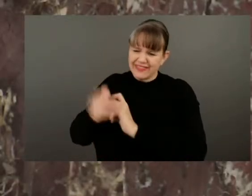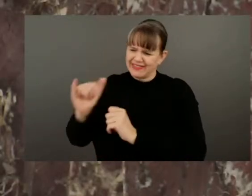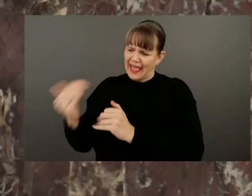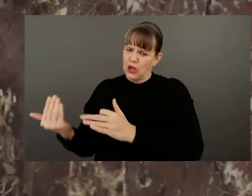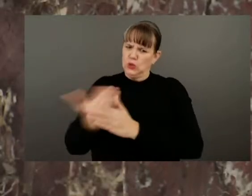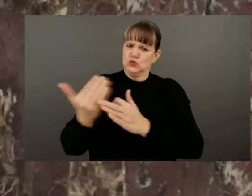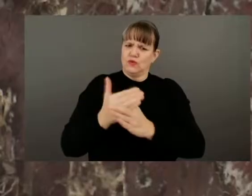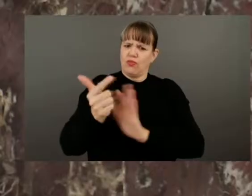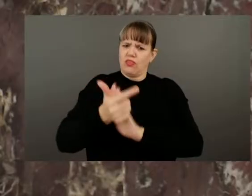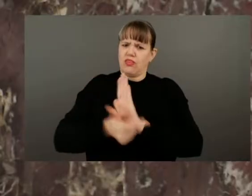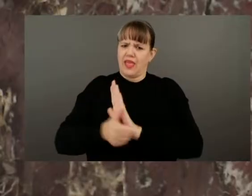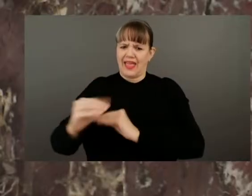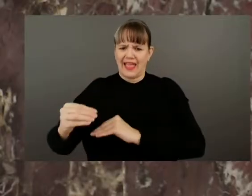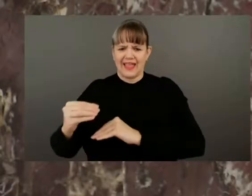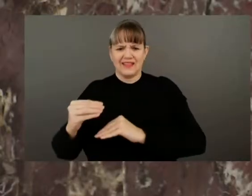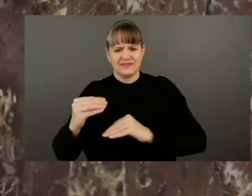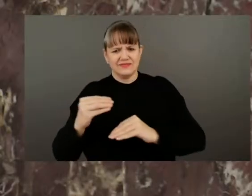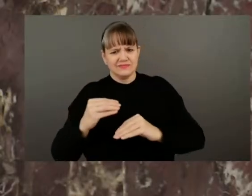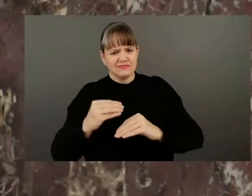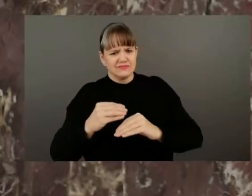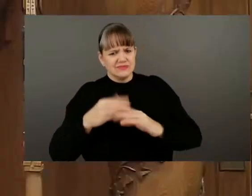from leaving British Columbia?